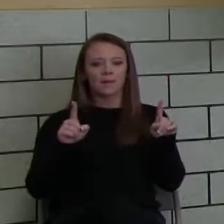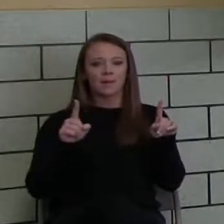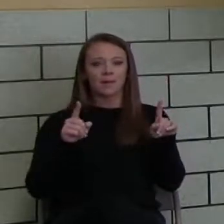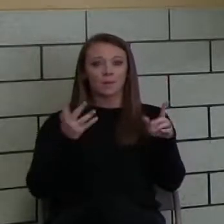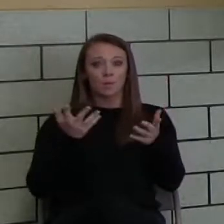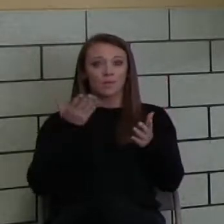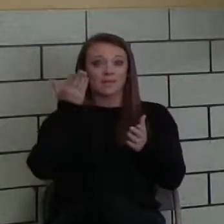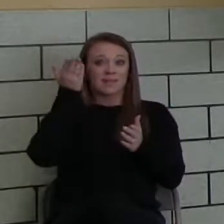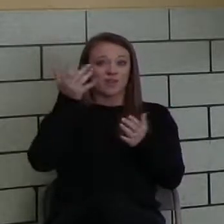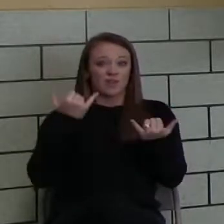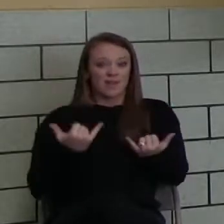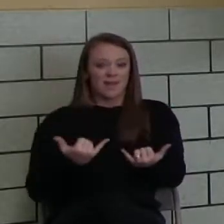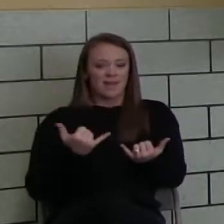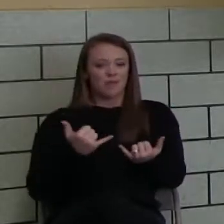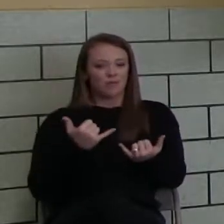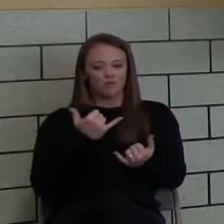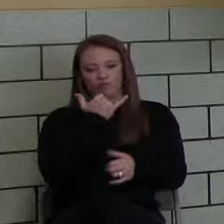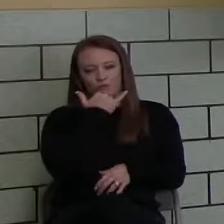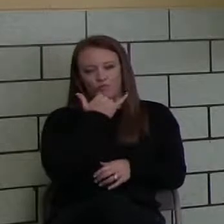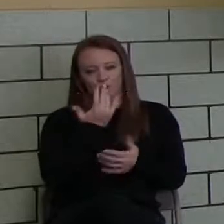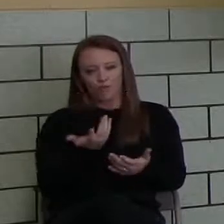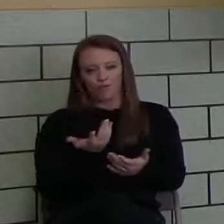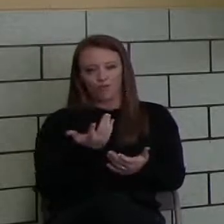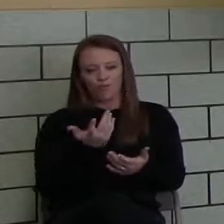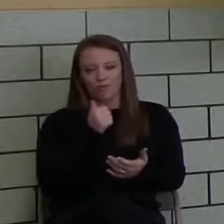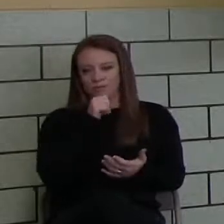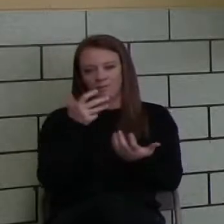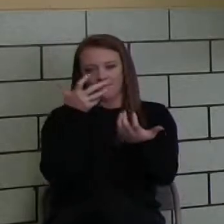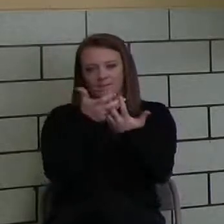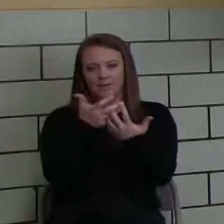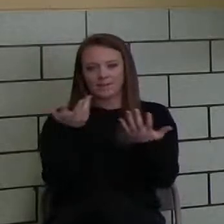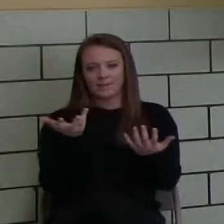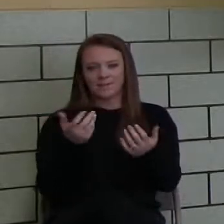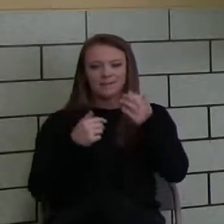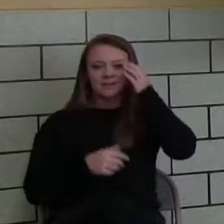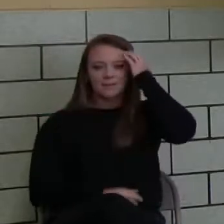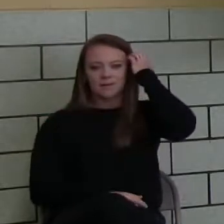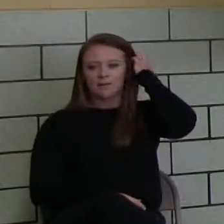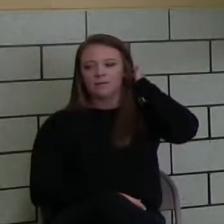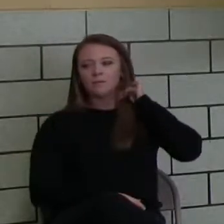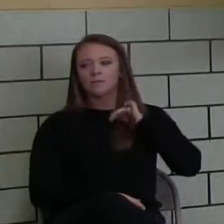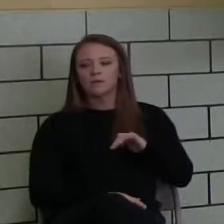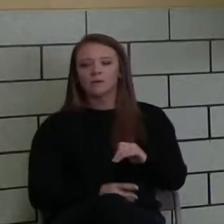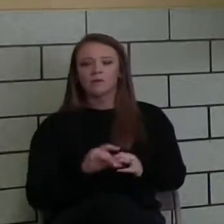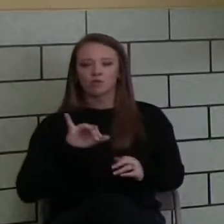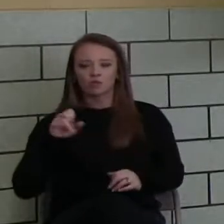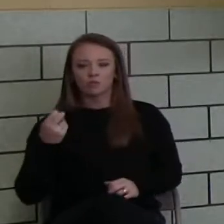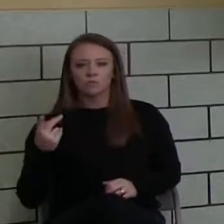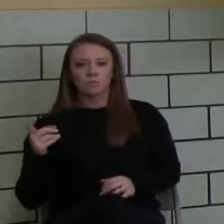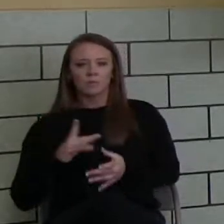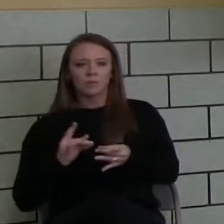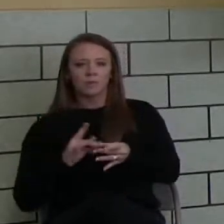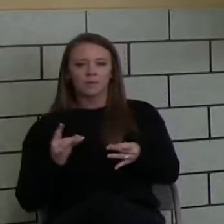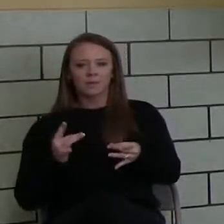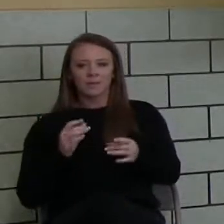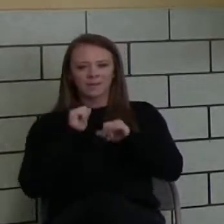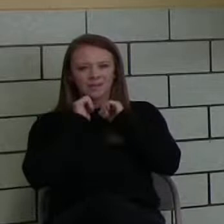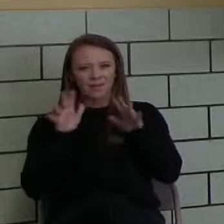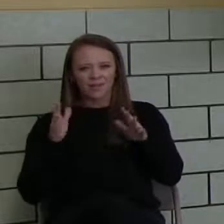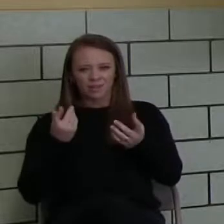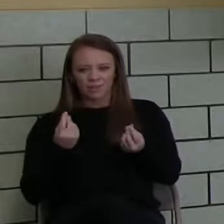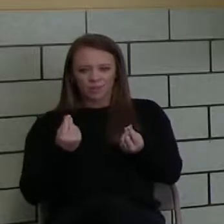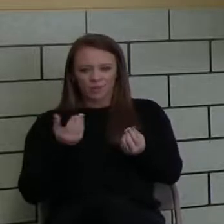it needs something, we talked about, like, we probably need to put some, there's nothing to do there either.